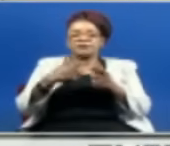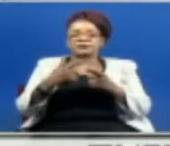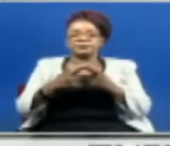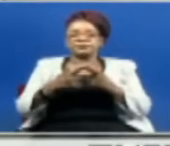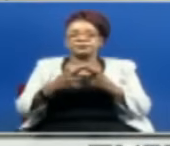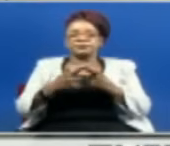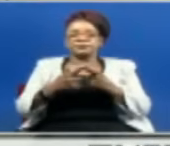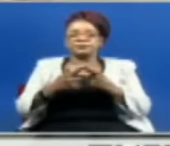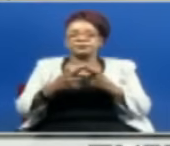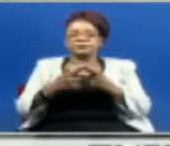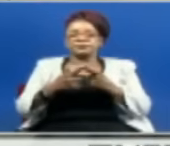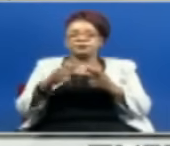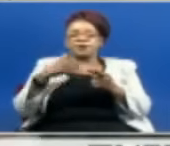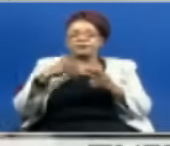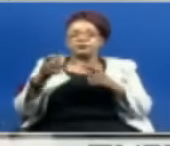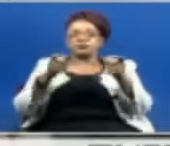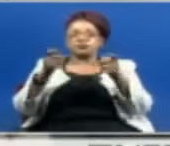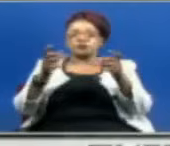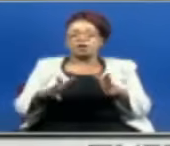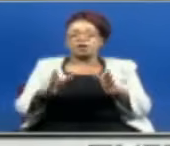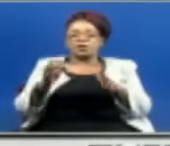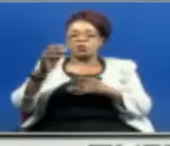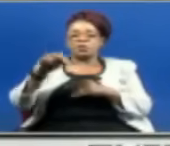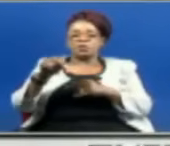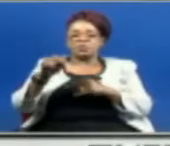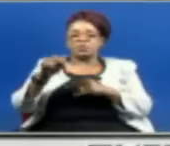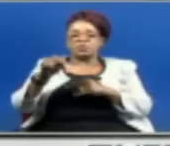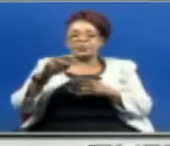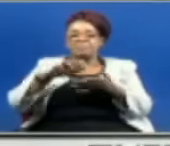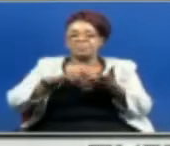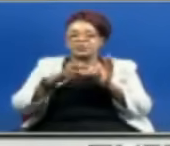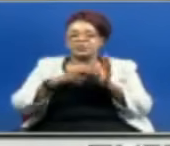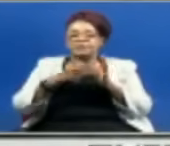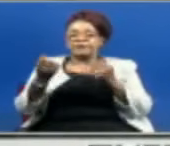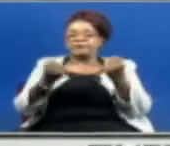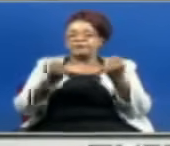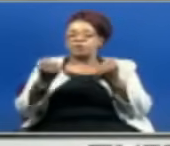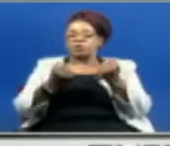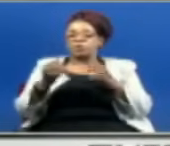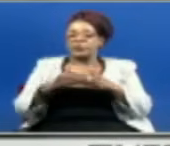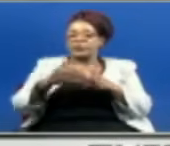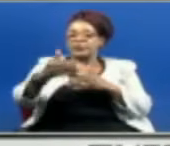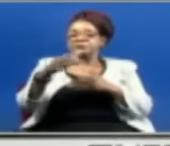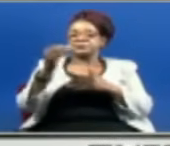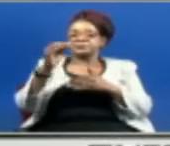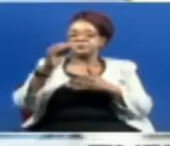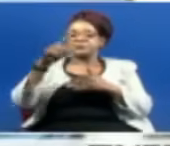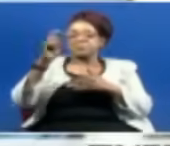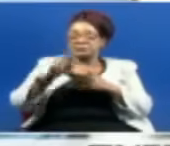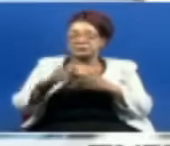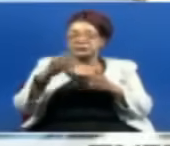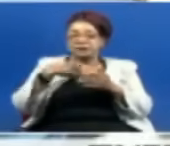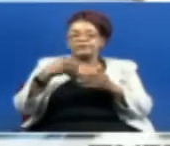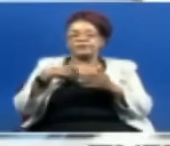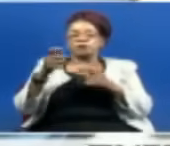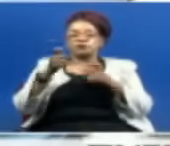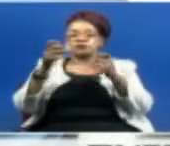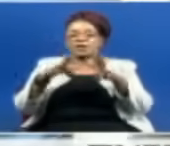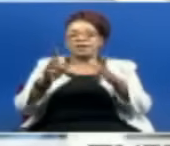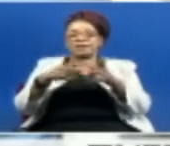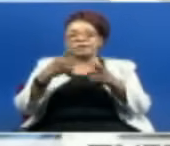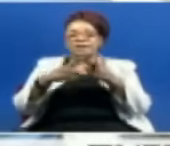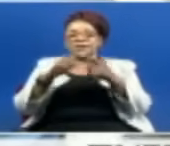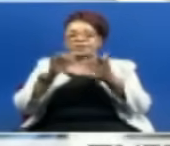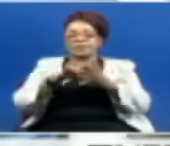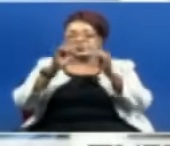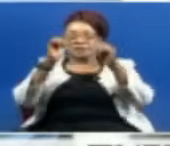switch on the controller. But that does not mean that the vehicle will run, because we have now to switch on now the controller, so that now the controller can